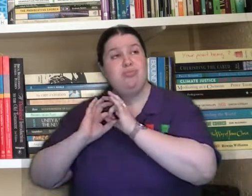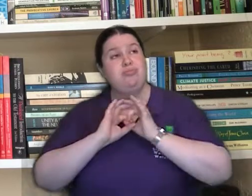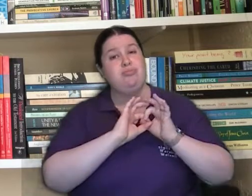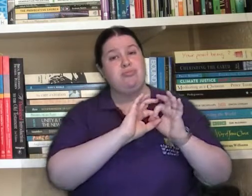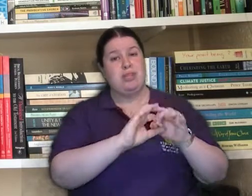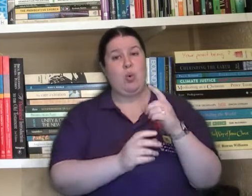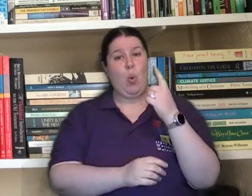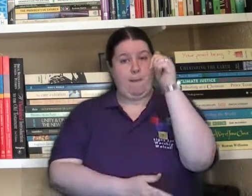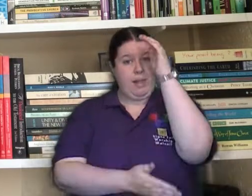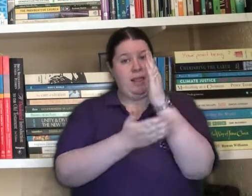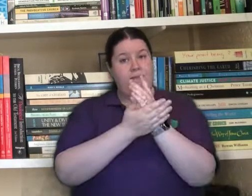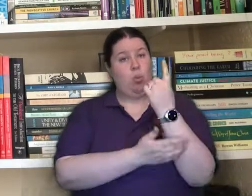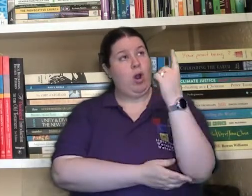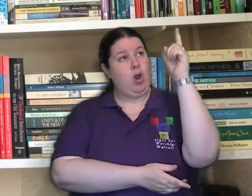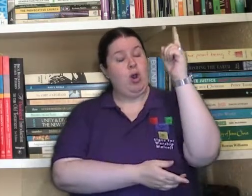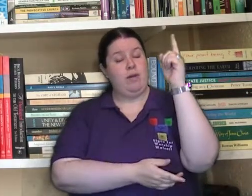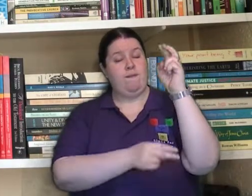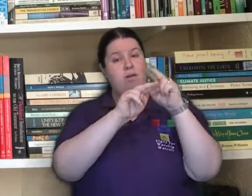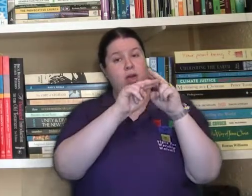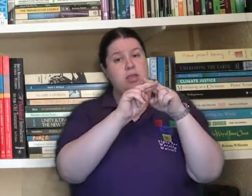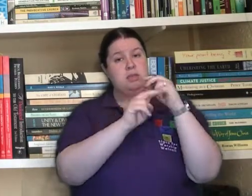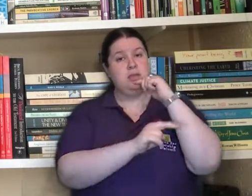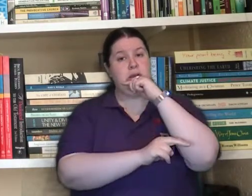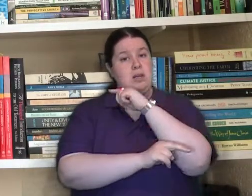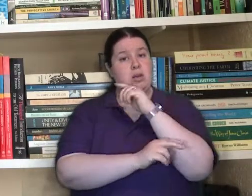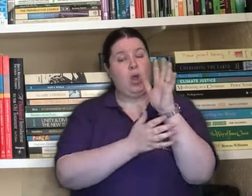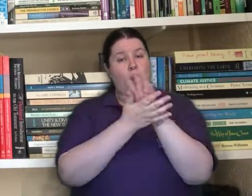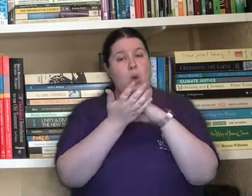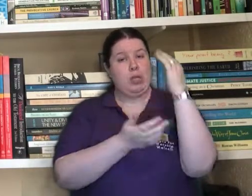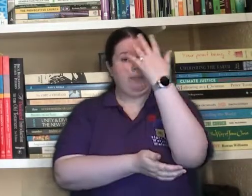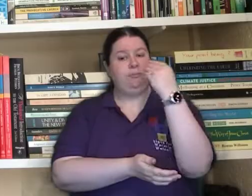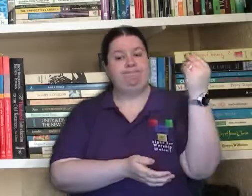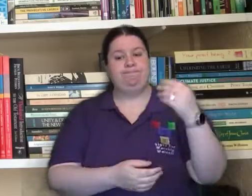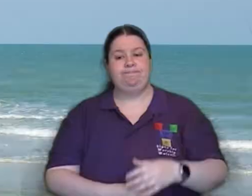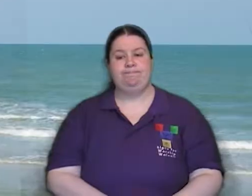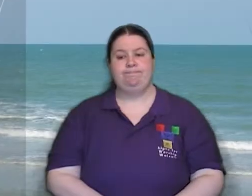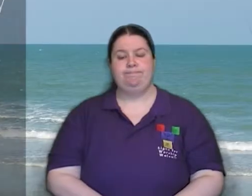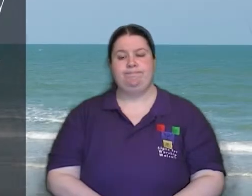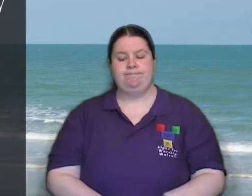we're all united through this belief in the one God, Father, Son, and Holy Spirit.